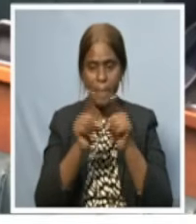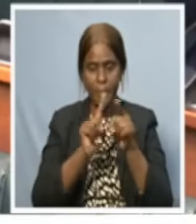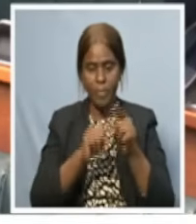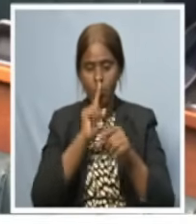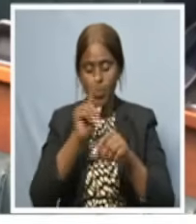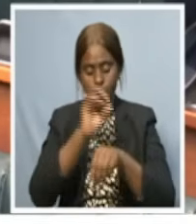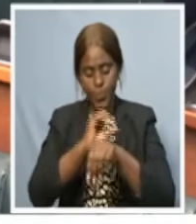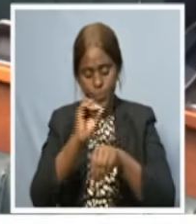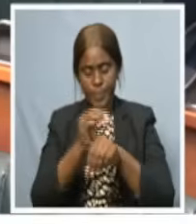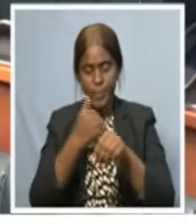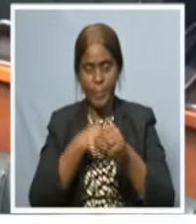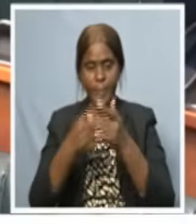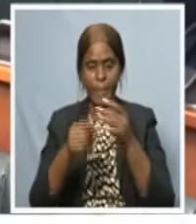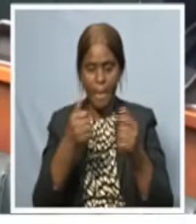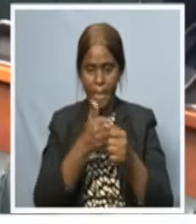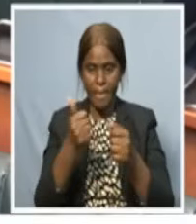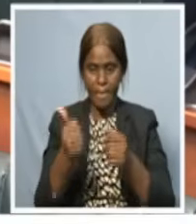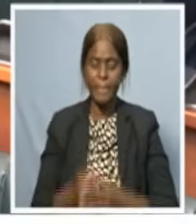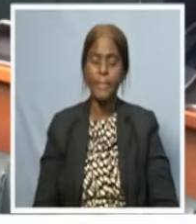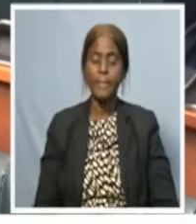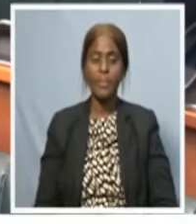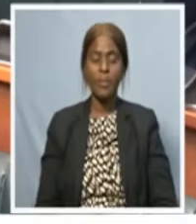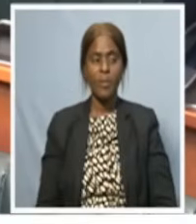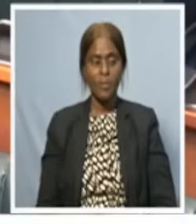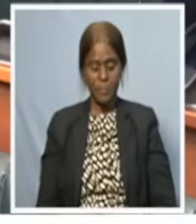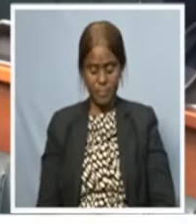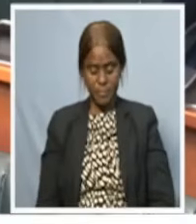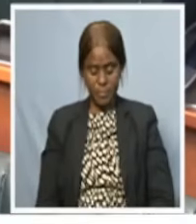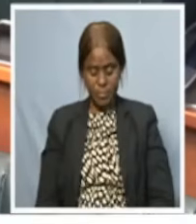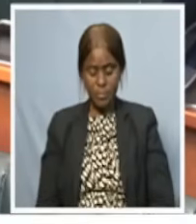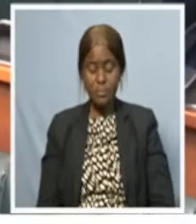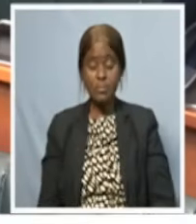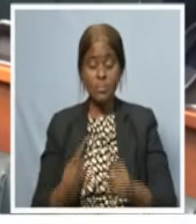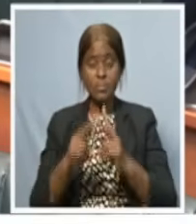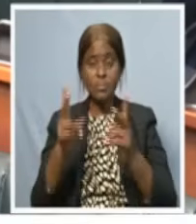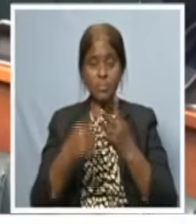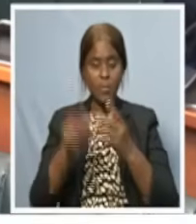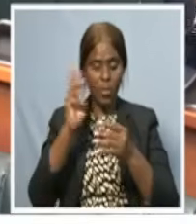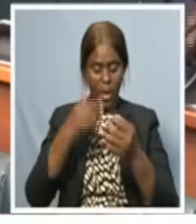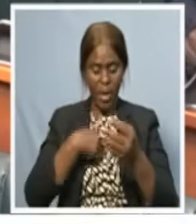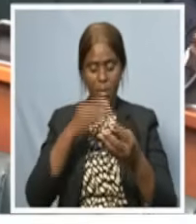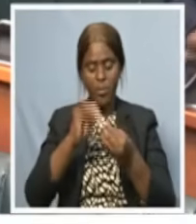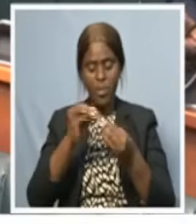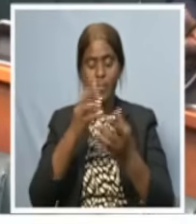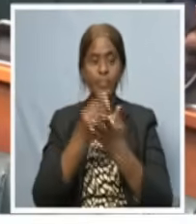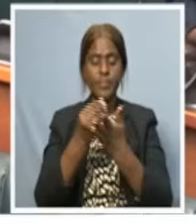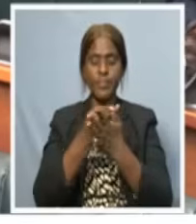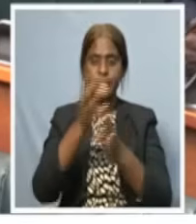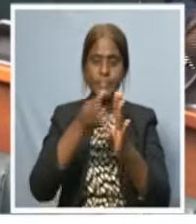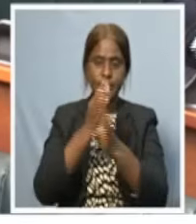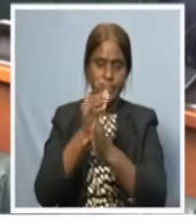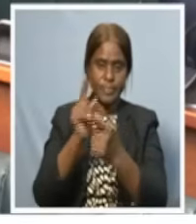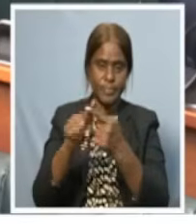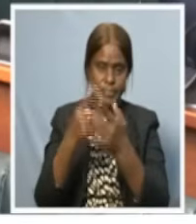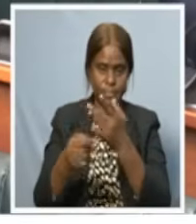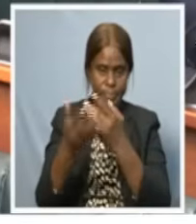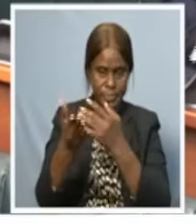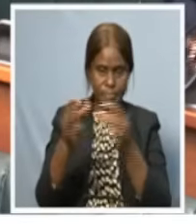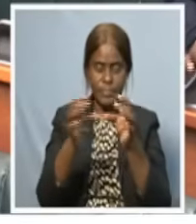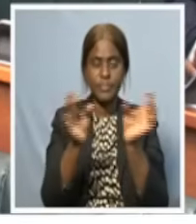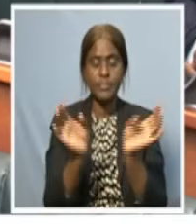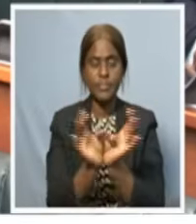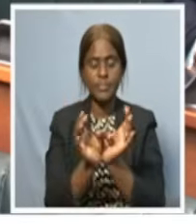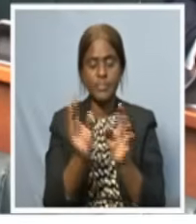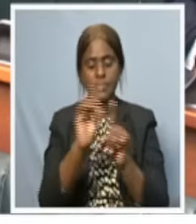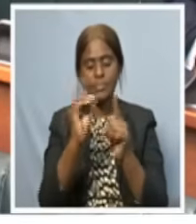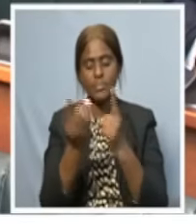is an opportunity when we have an extra constituency. So there will be more funds going to that